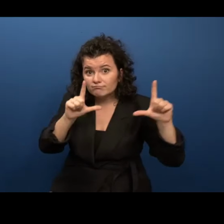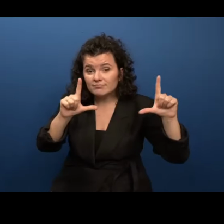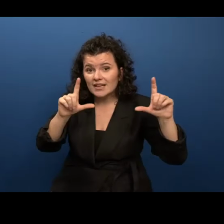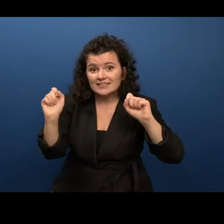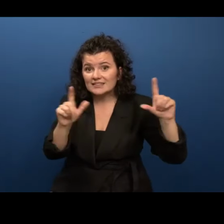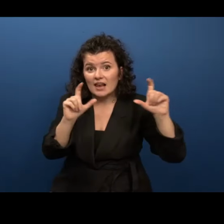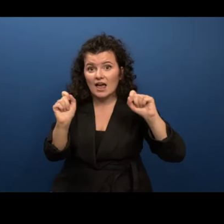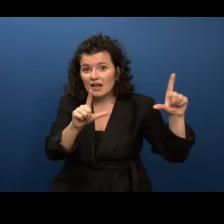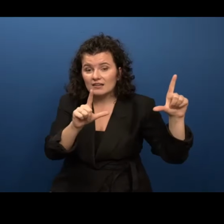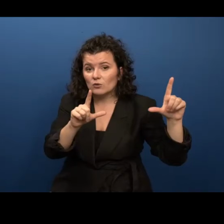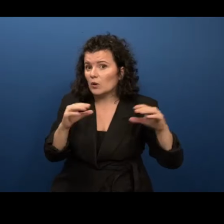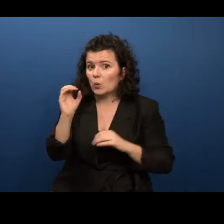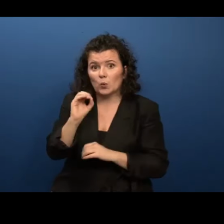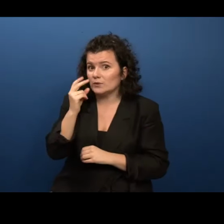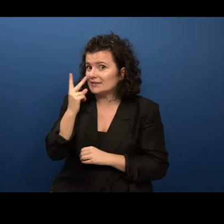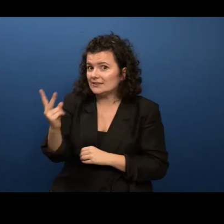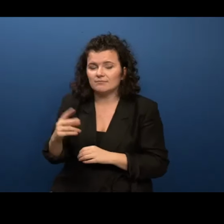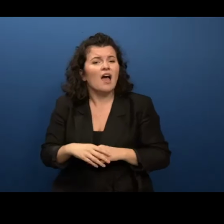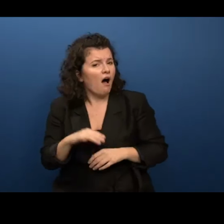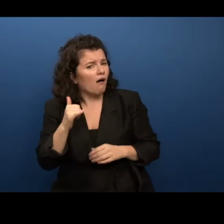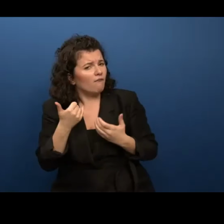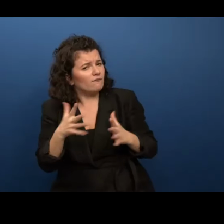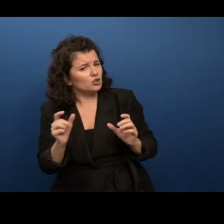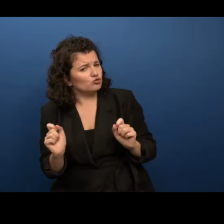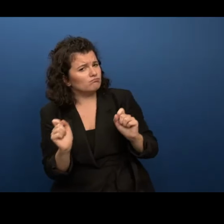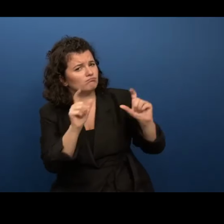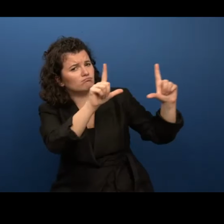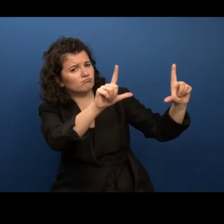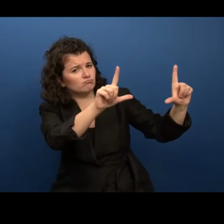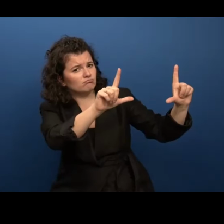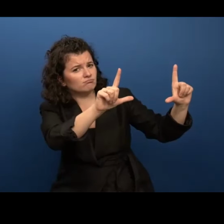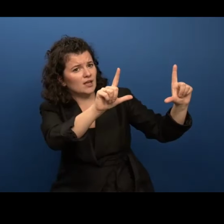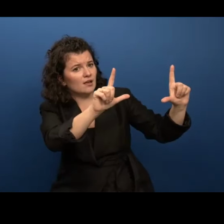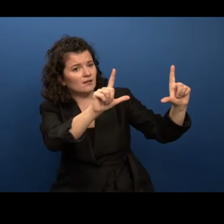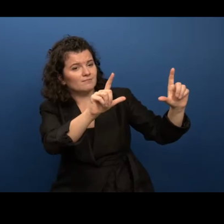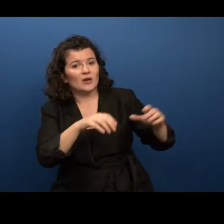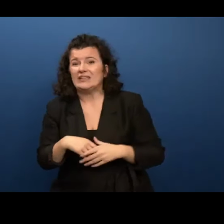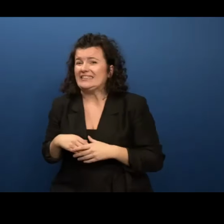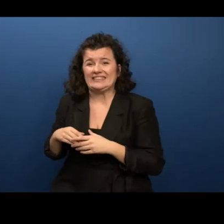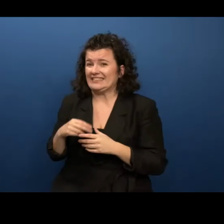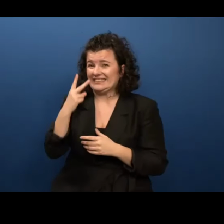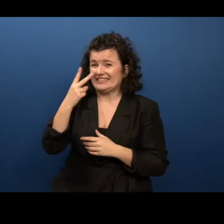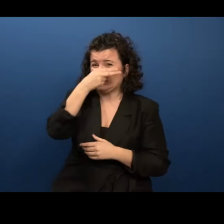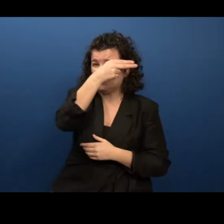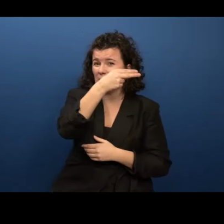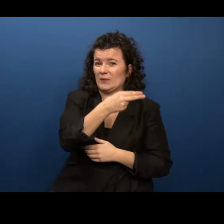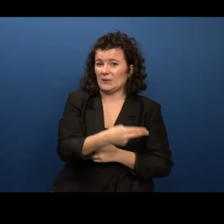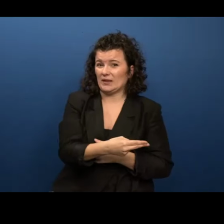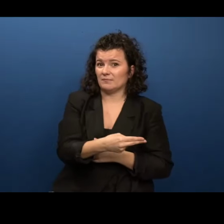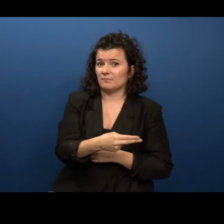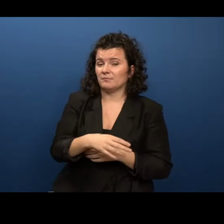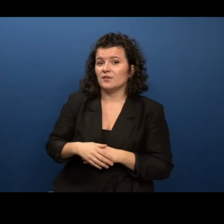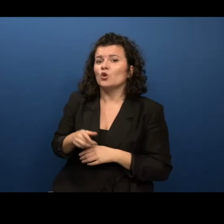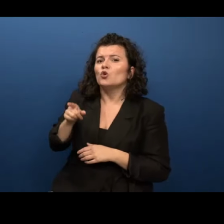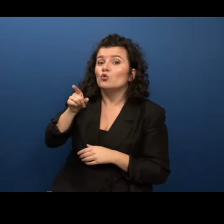Yes, I have. I'm afraid we can't see the slides, sorry. But if you can describe them, that would be